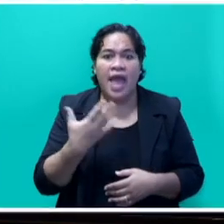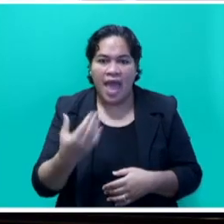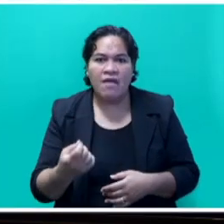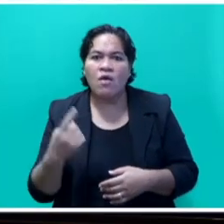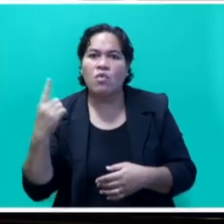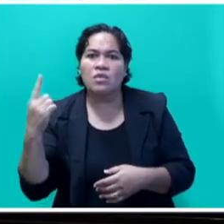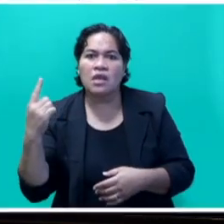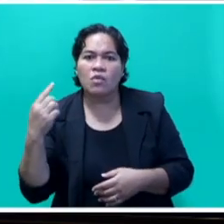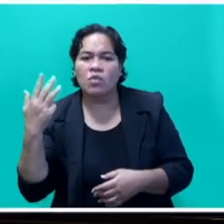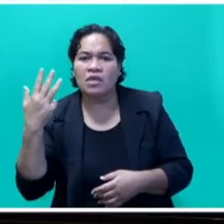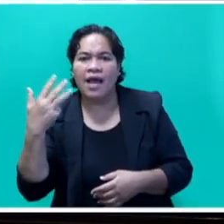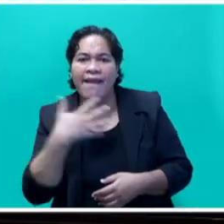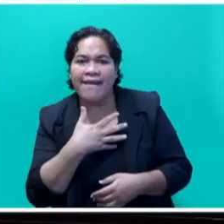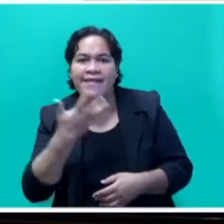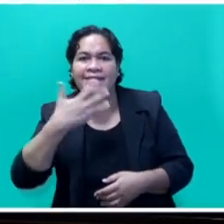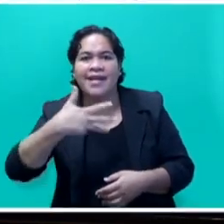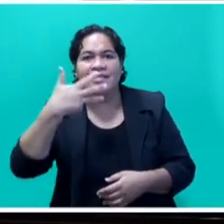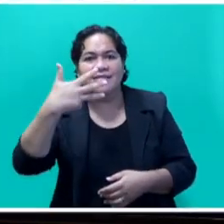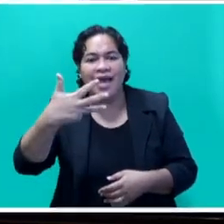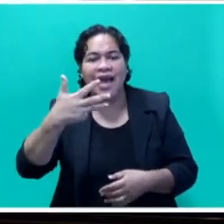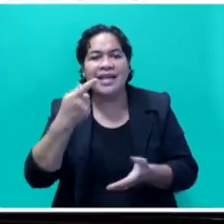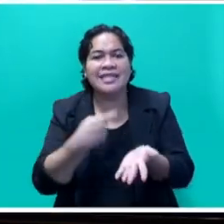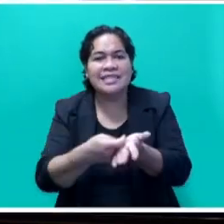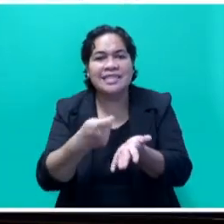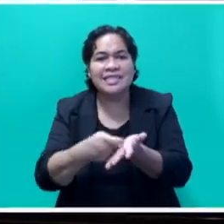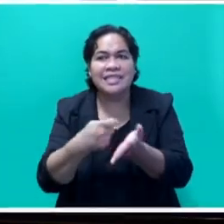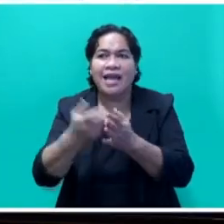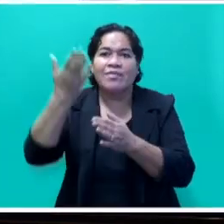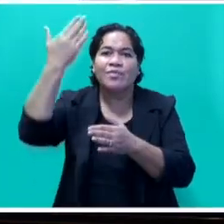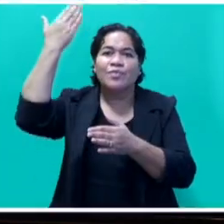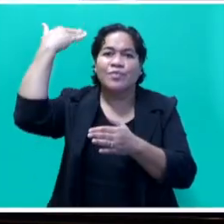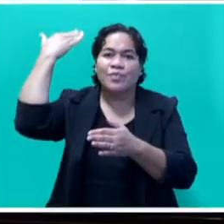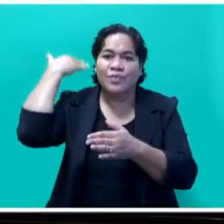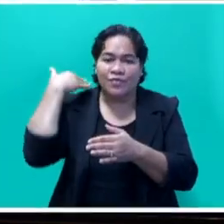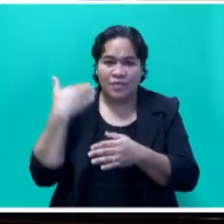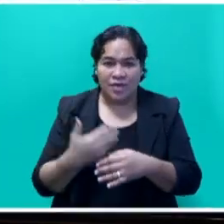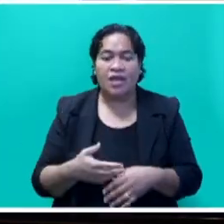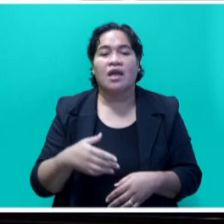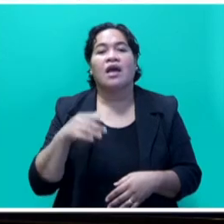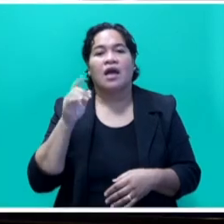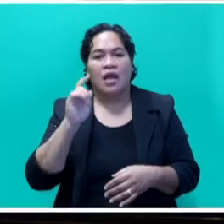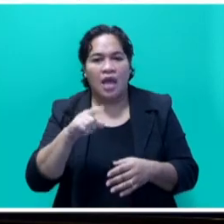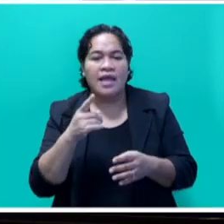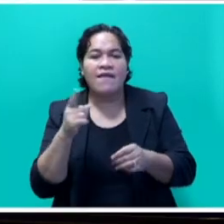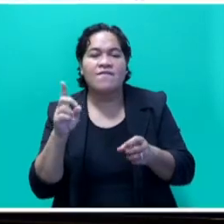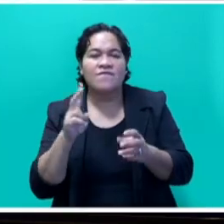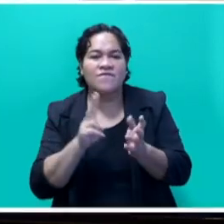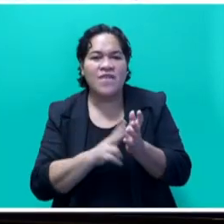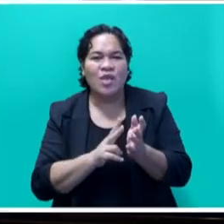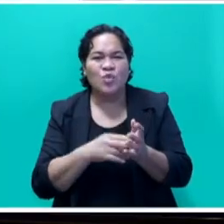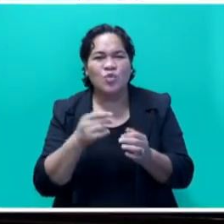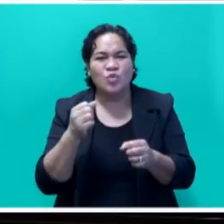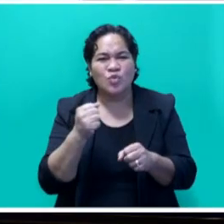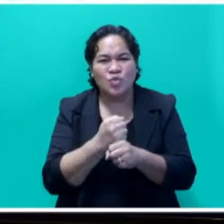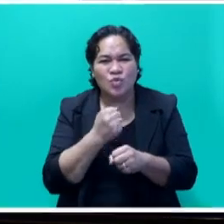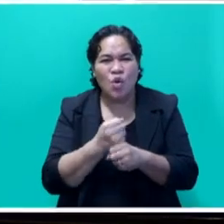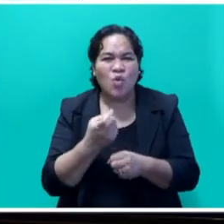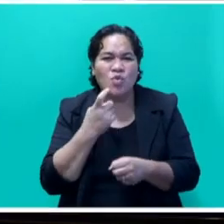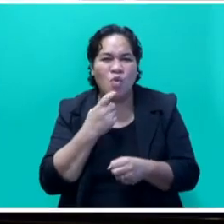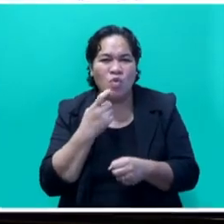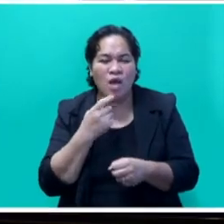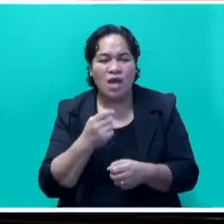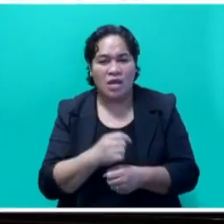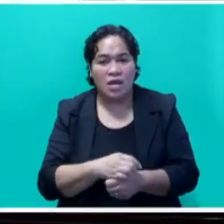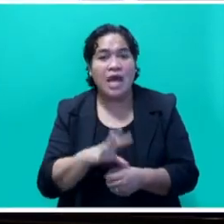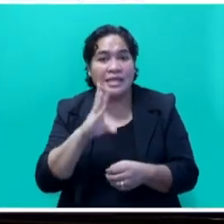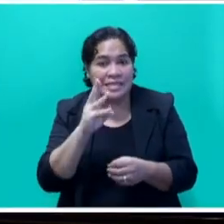given on Vatukola. The land before the Vatukola gold mine still has 999-year leases. I did the research. You go, there's a couple from New